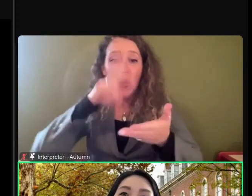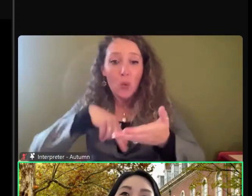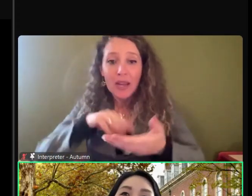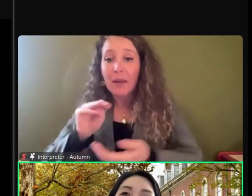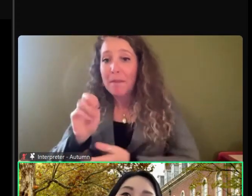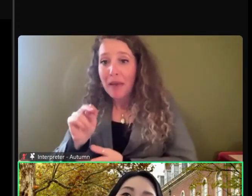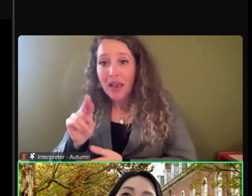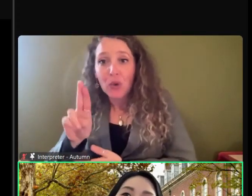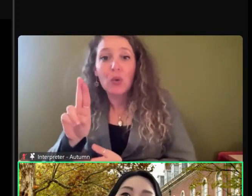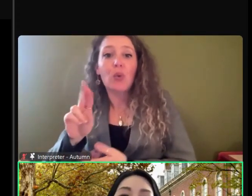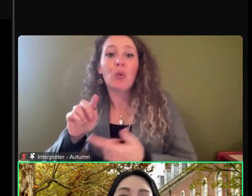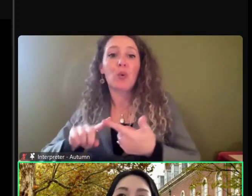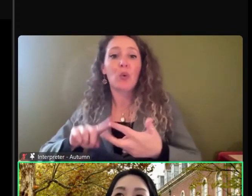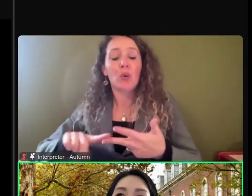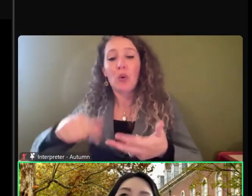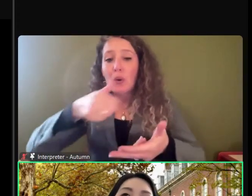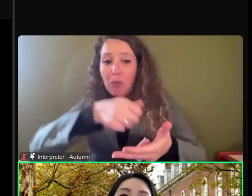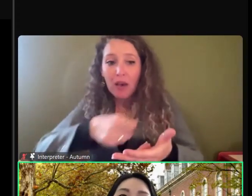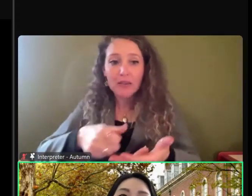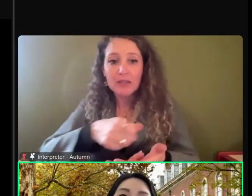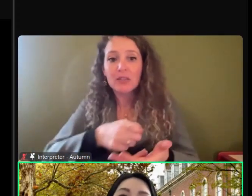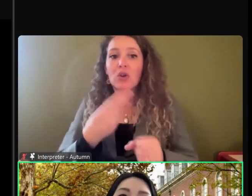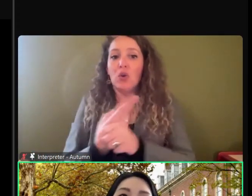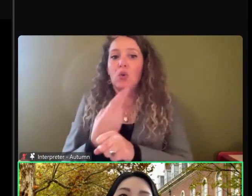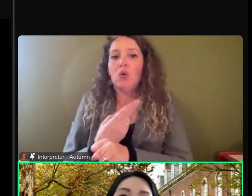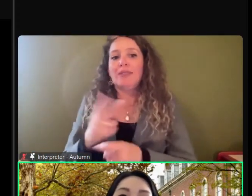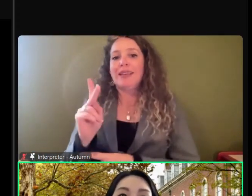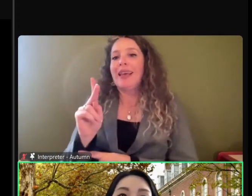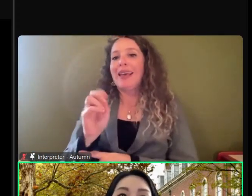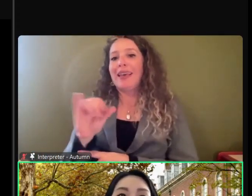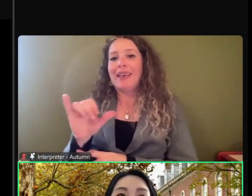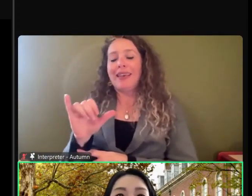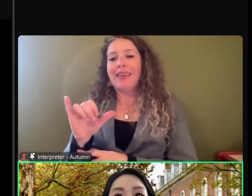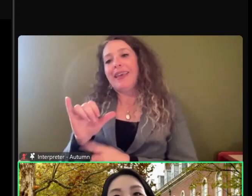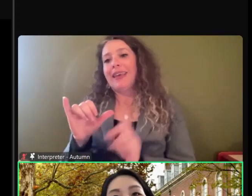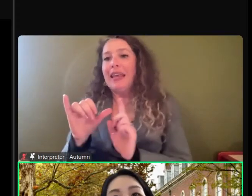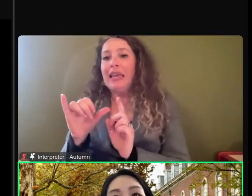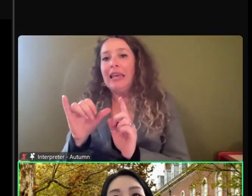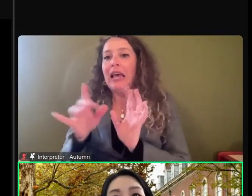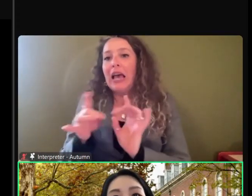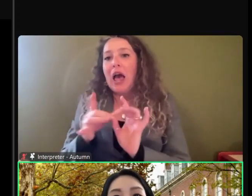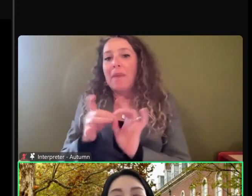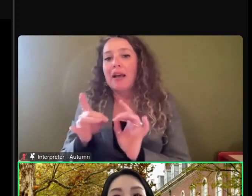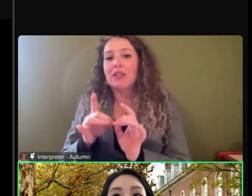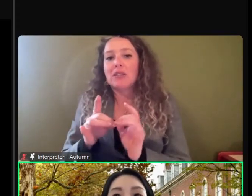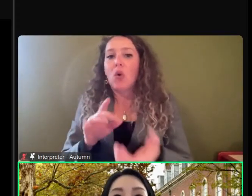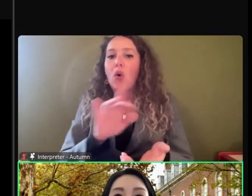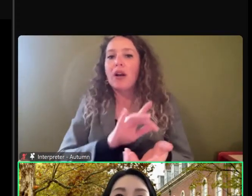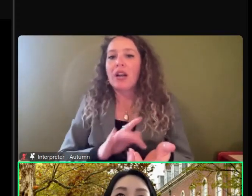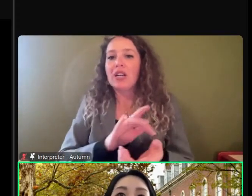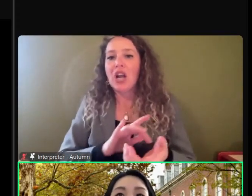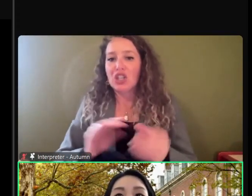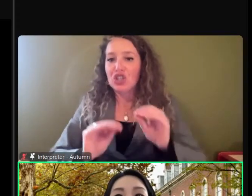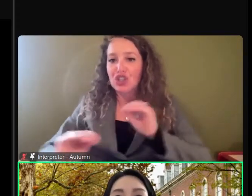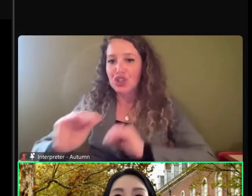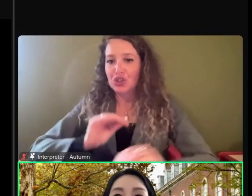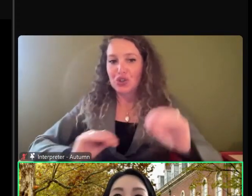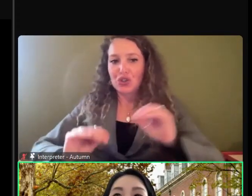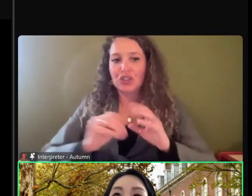using keyboard commands or touch gestures. So screen readers are essential tools